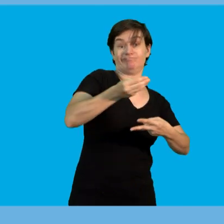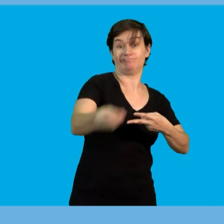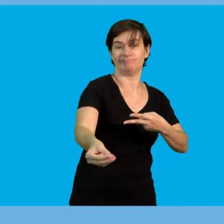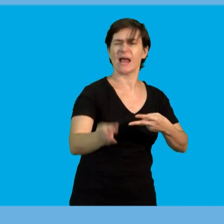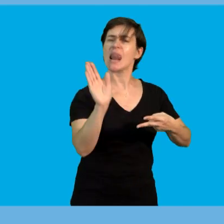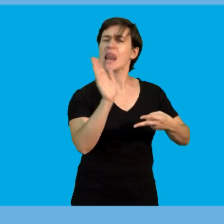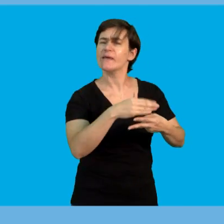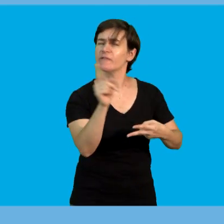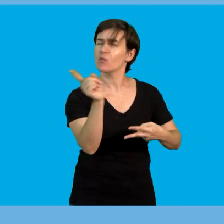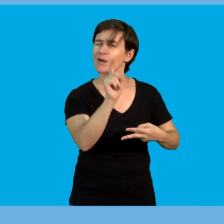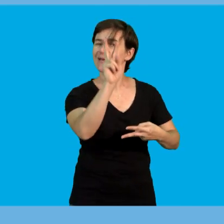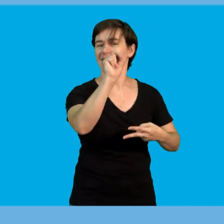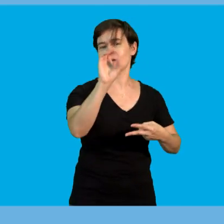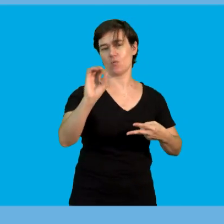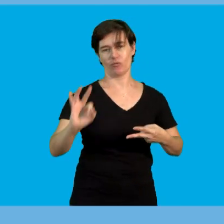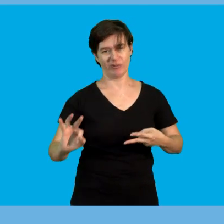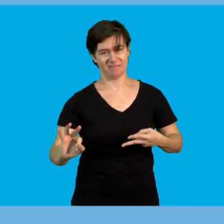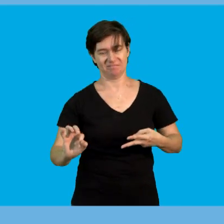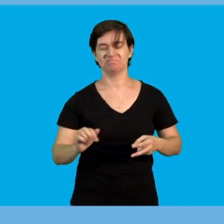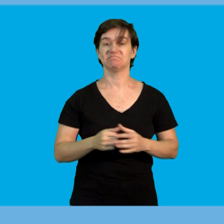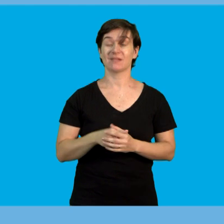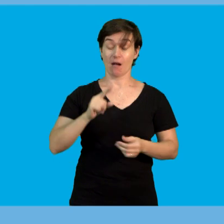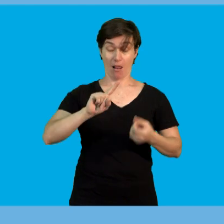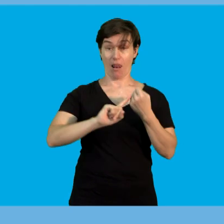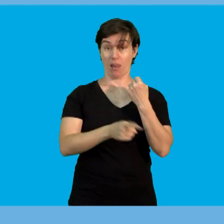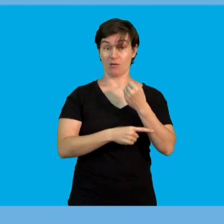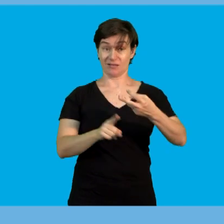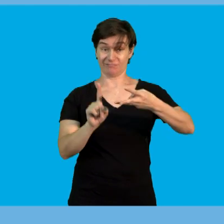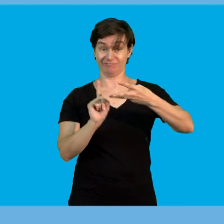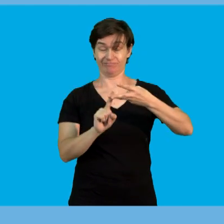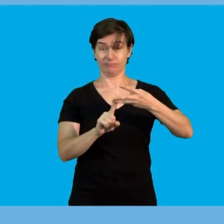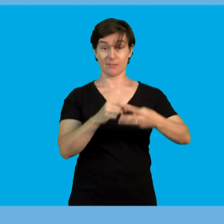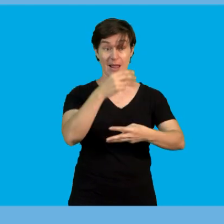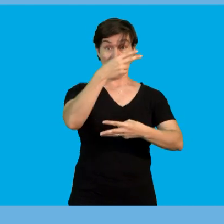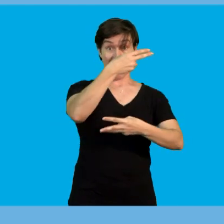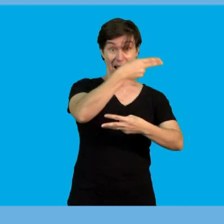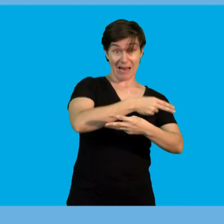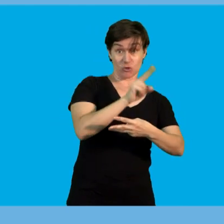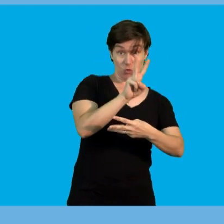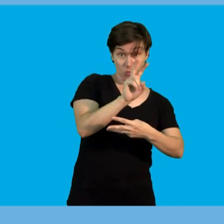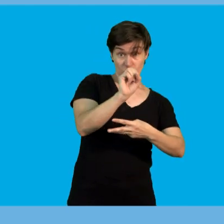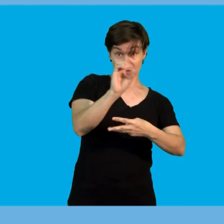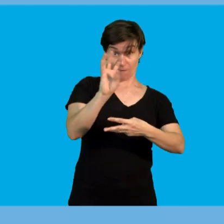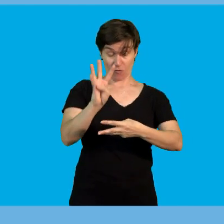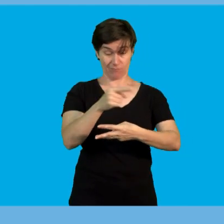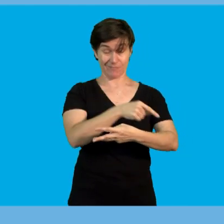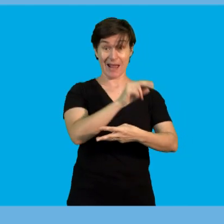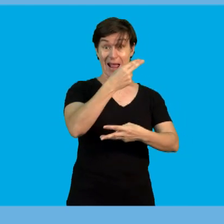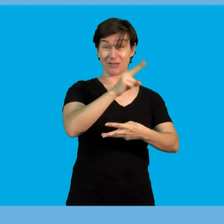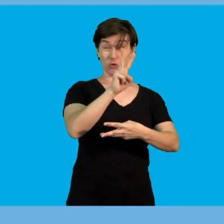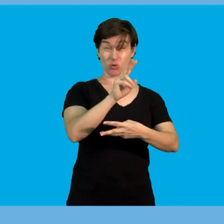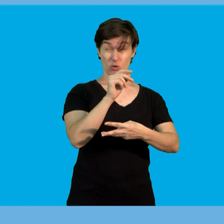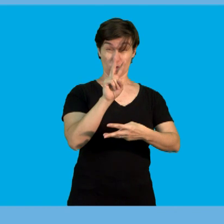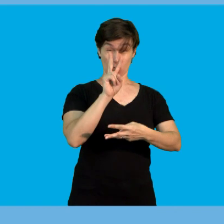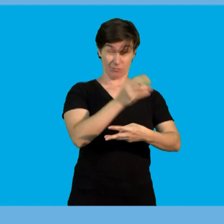becomes the non-metal part of the salt. And then lastly, because we said in this case, the two hydrogens can be donated when that reacts